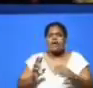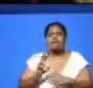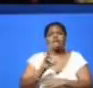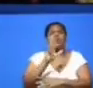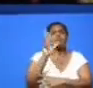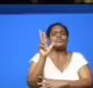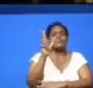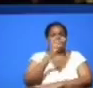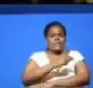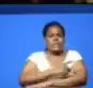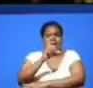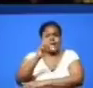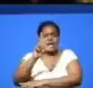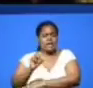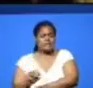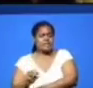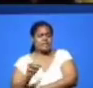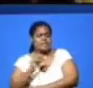not buried.